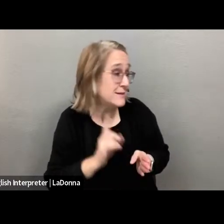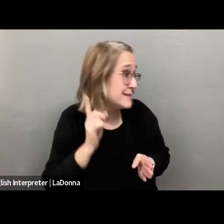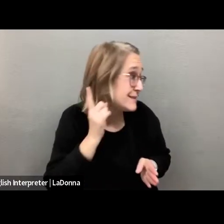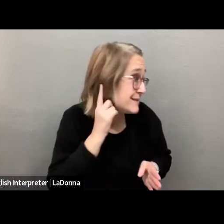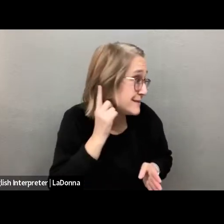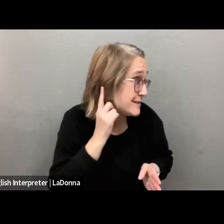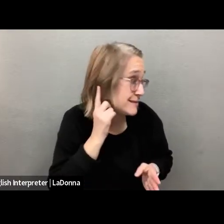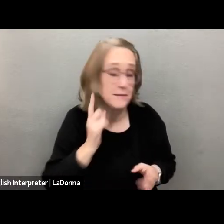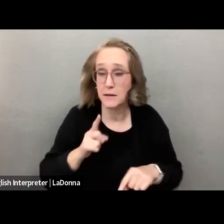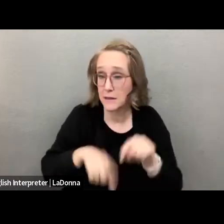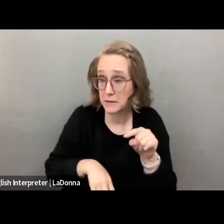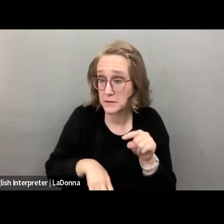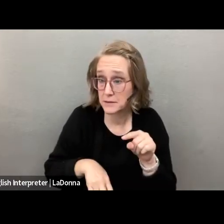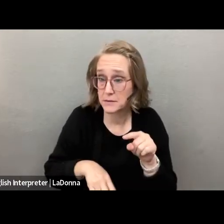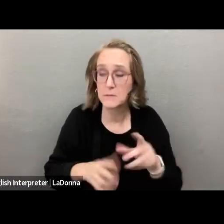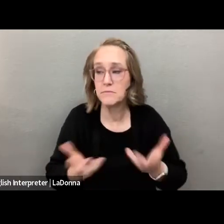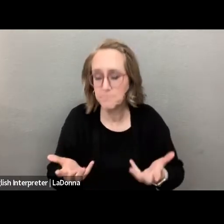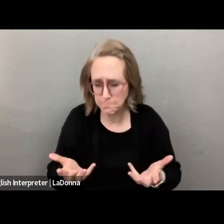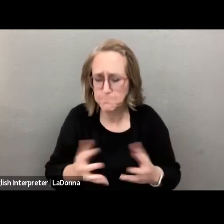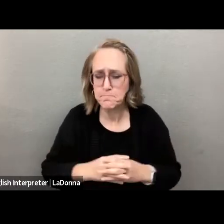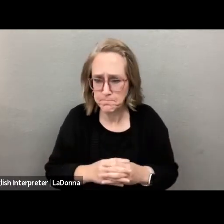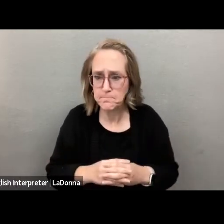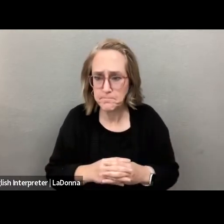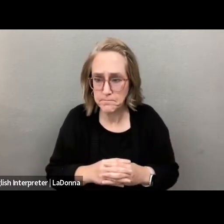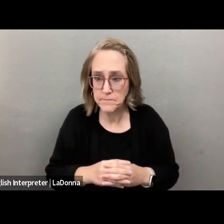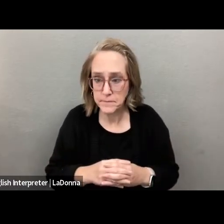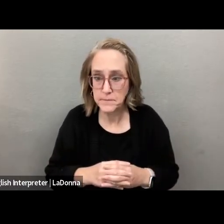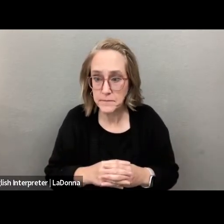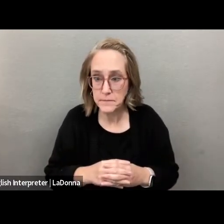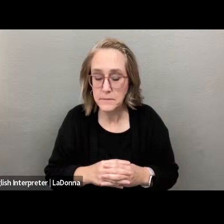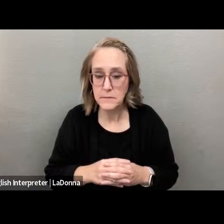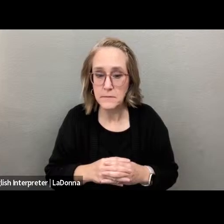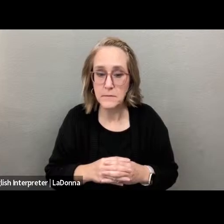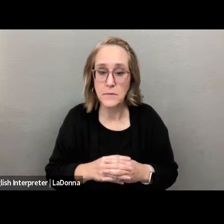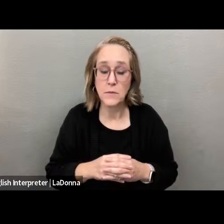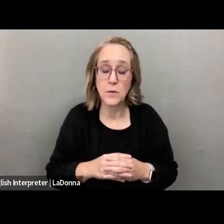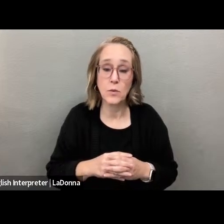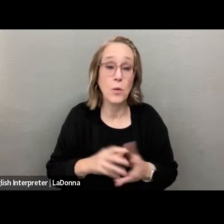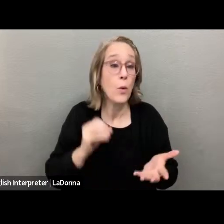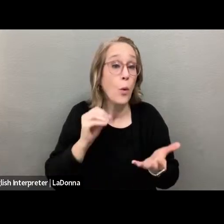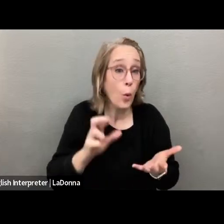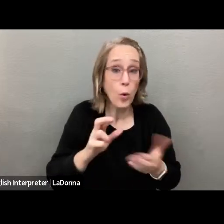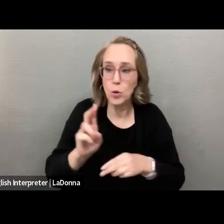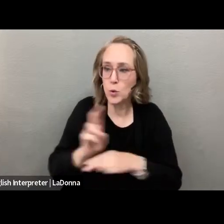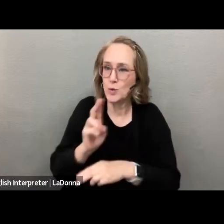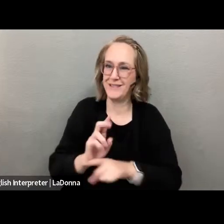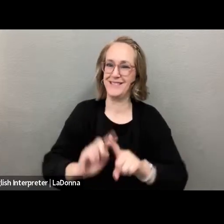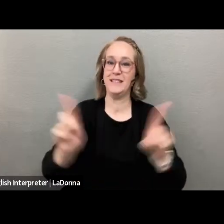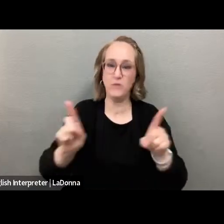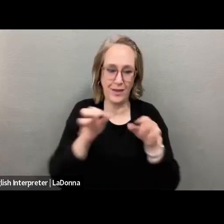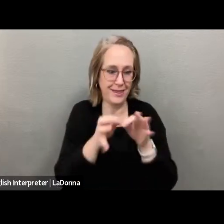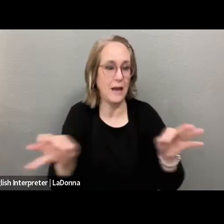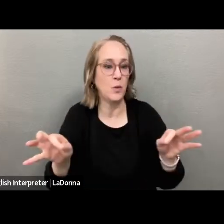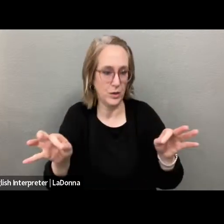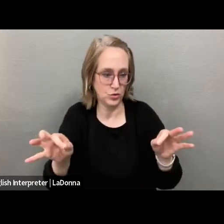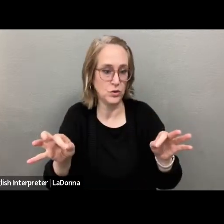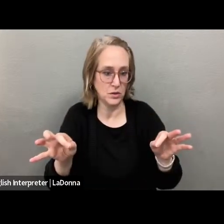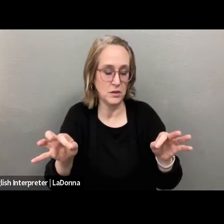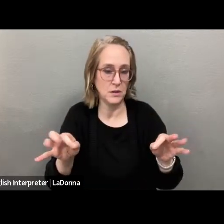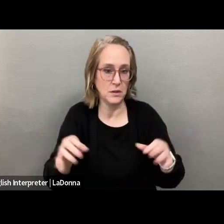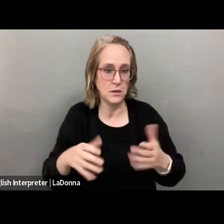hear, uh, uh, or uses a different language. And so